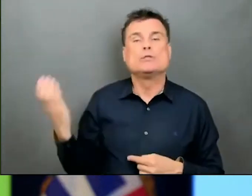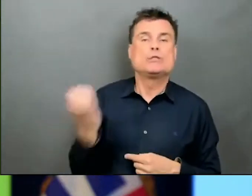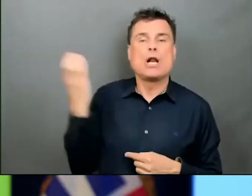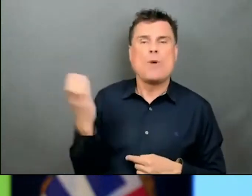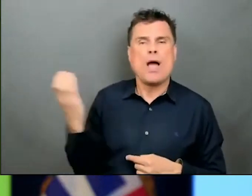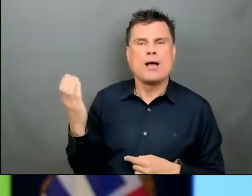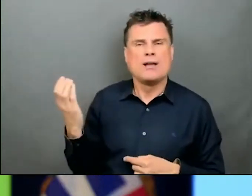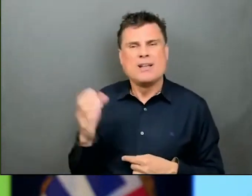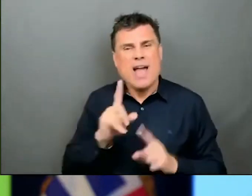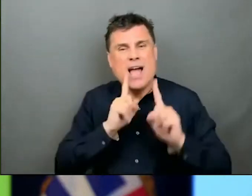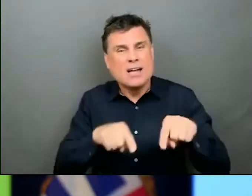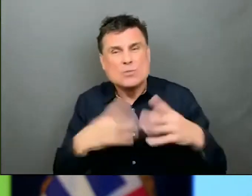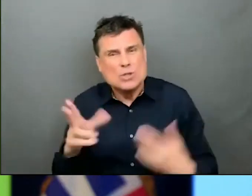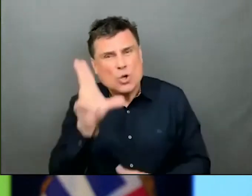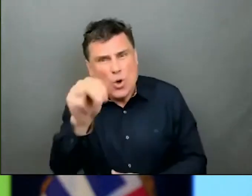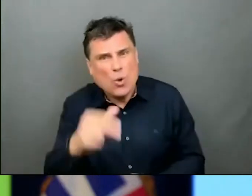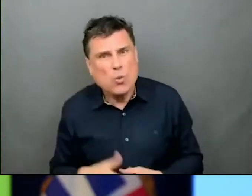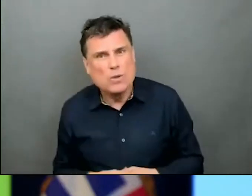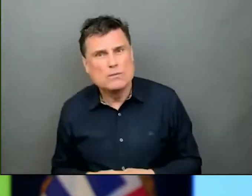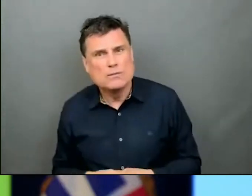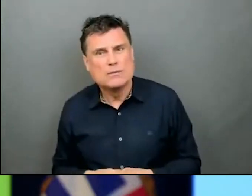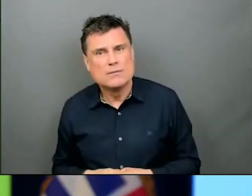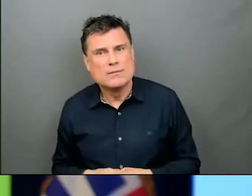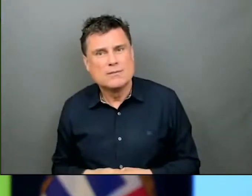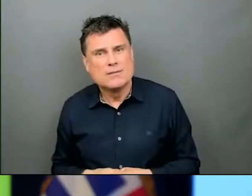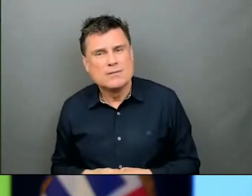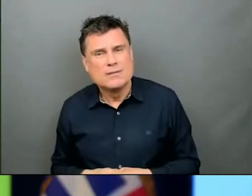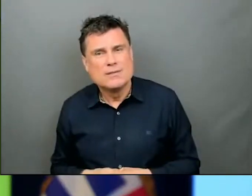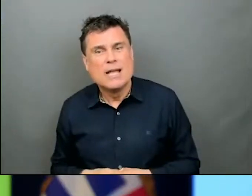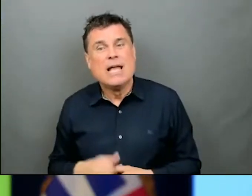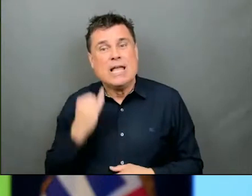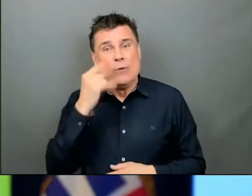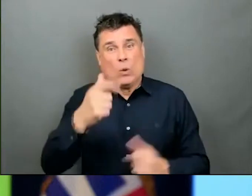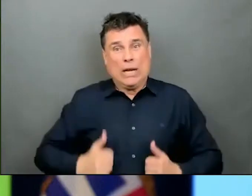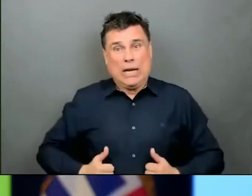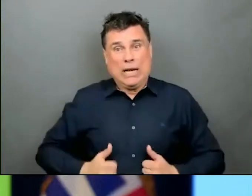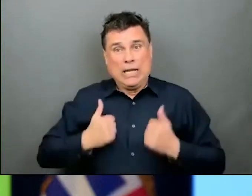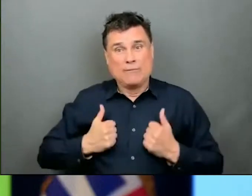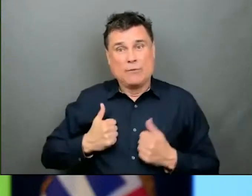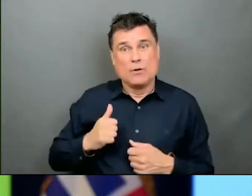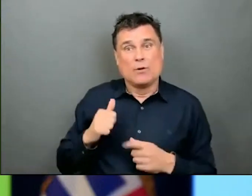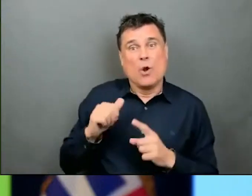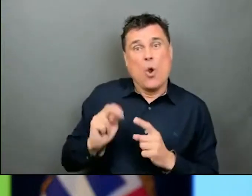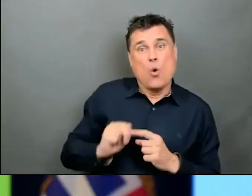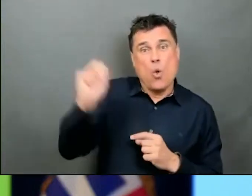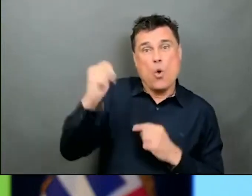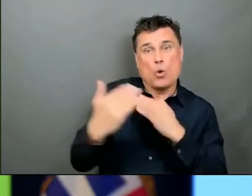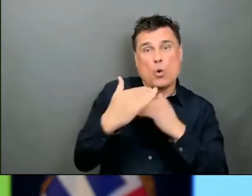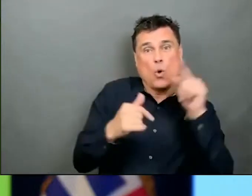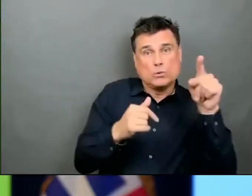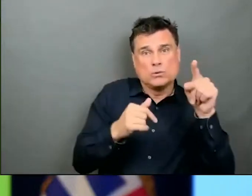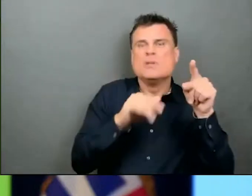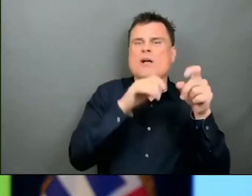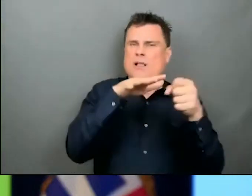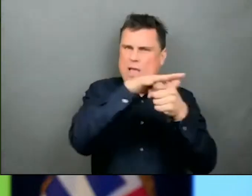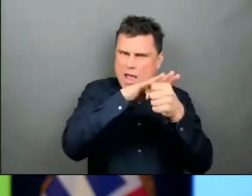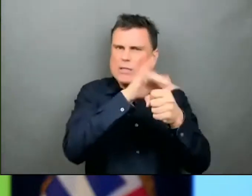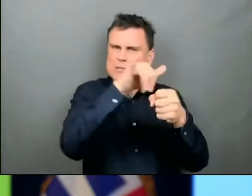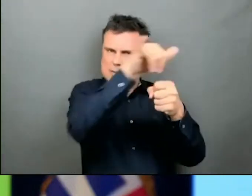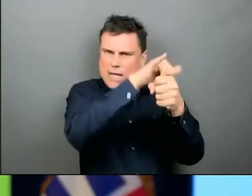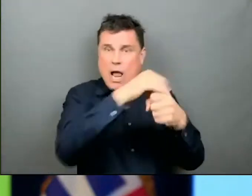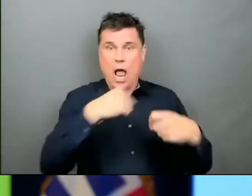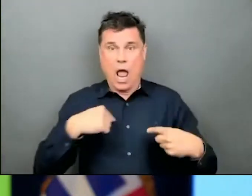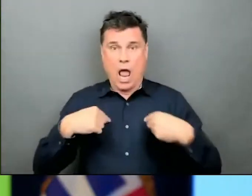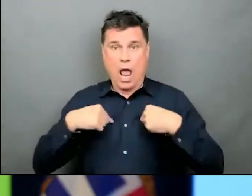Vancouver, as I said earlier, if you live on the North Shore, that's your local area. Stay in that area. I live in the